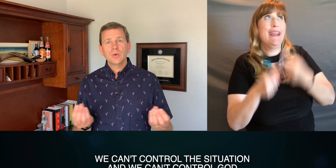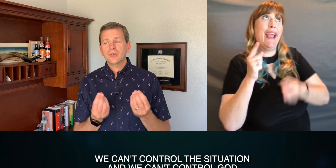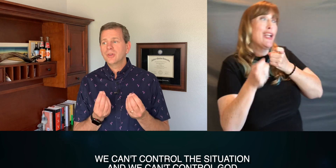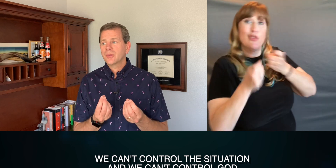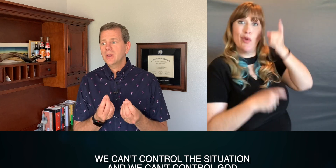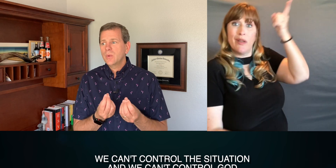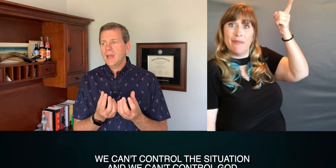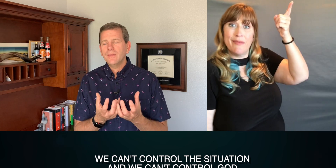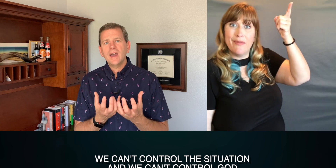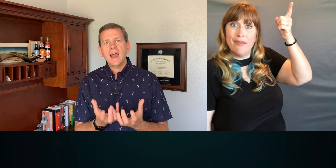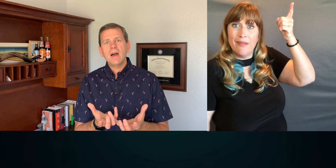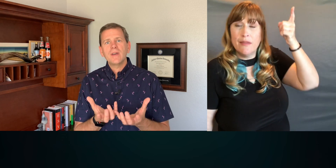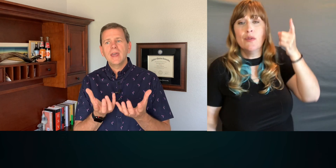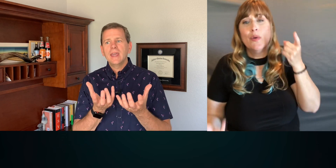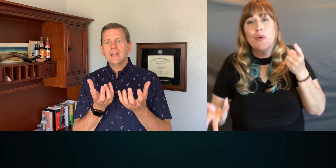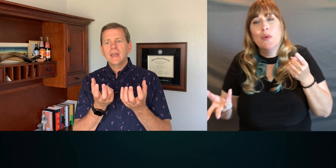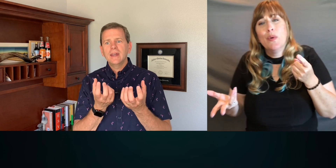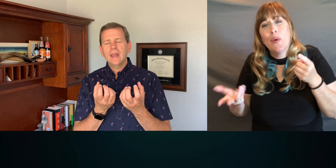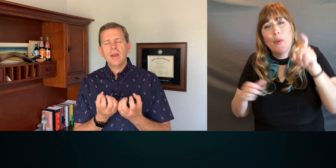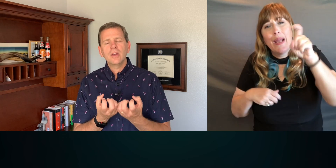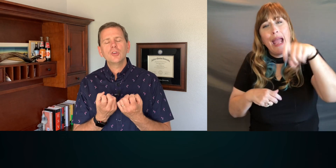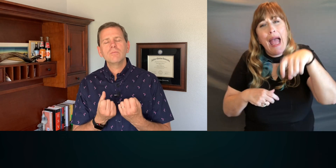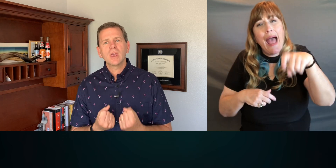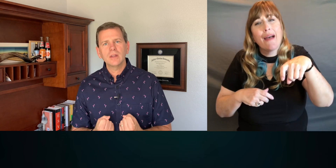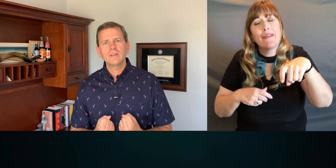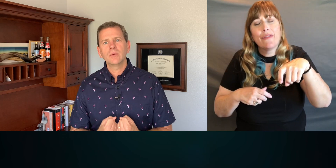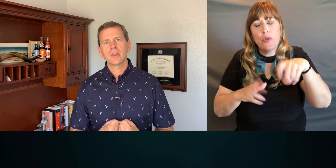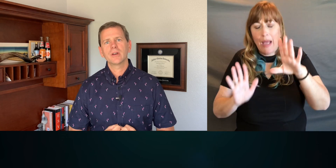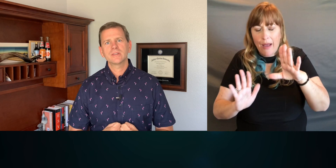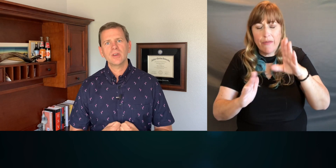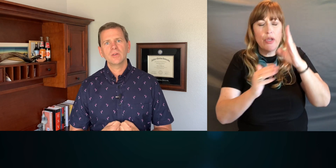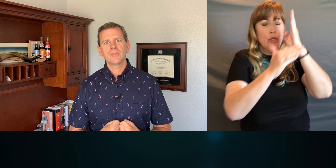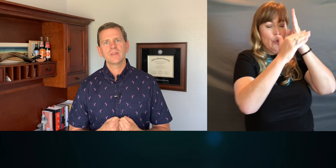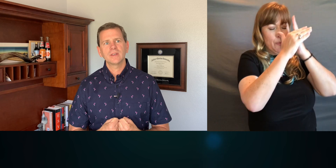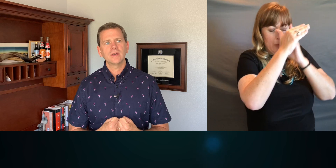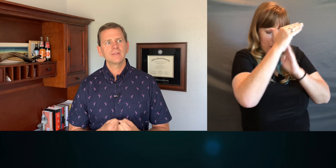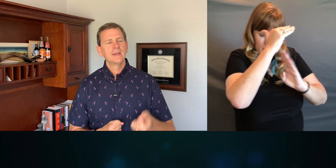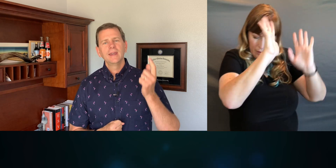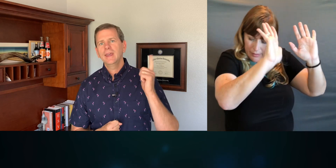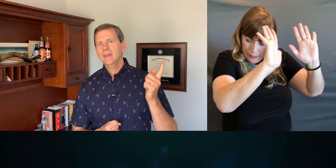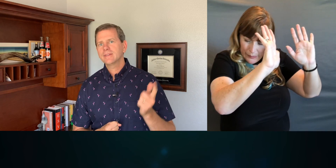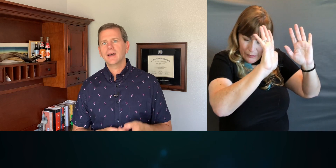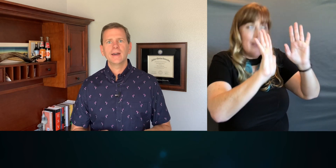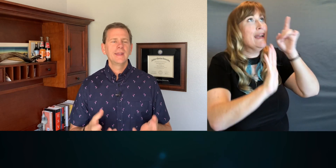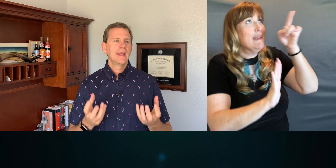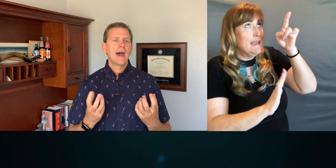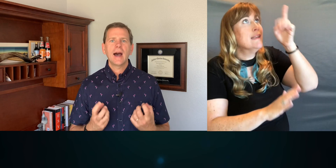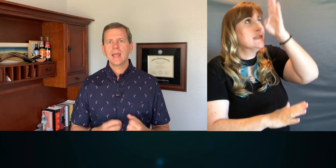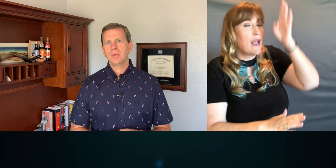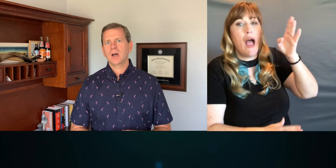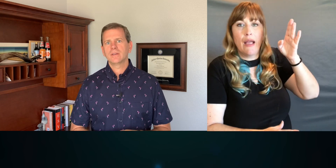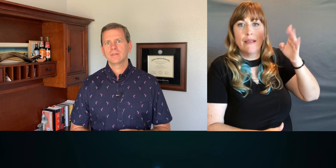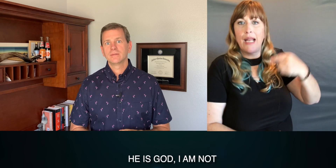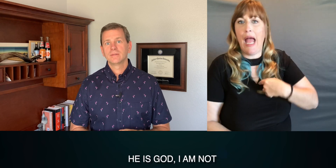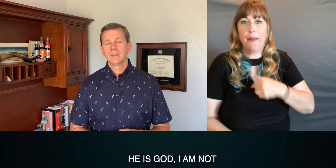so to a certain degree, we have to have an inherent humility within ourselves that says, he is God, I